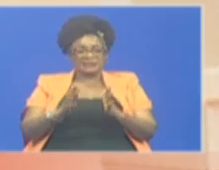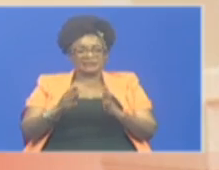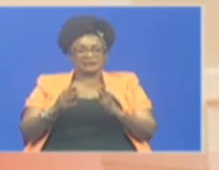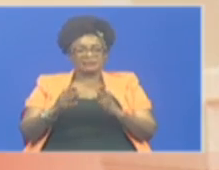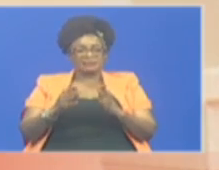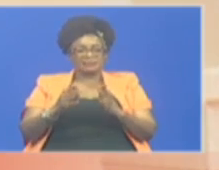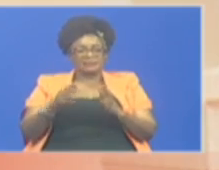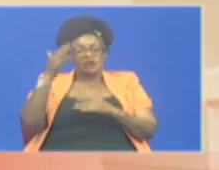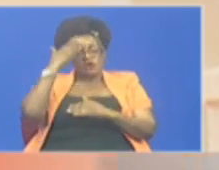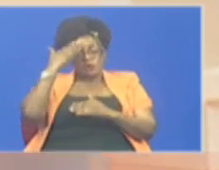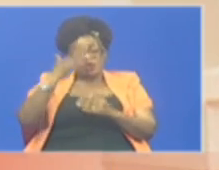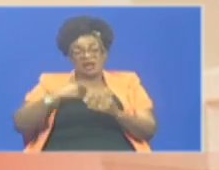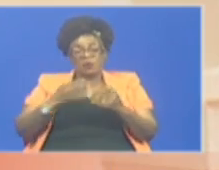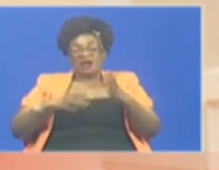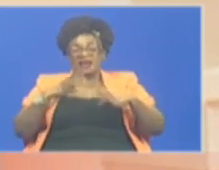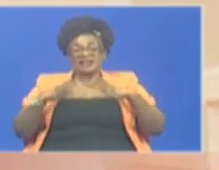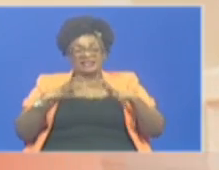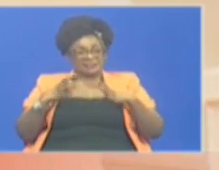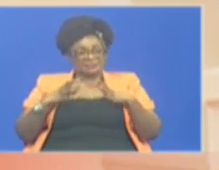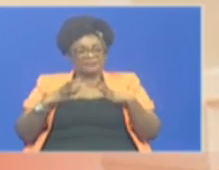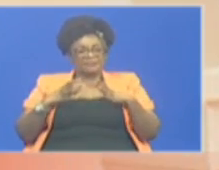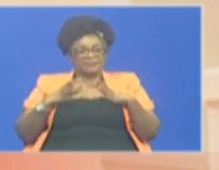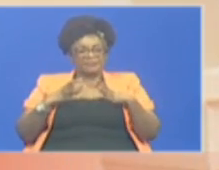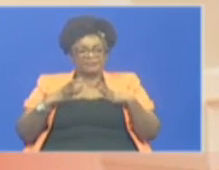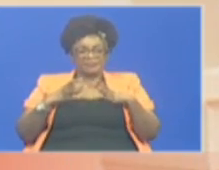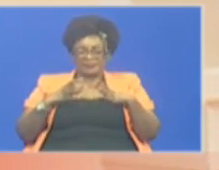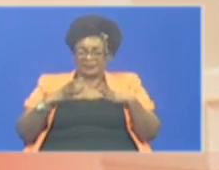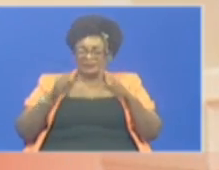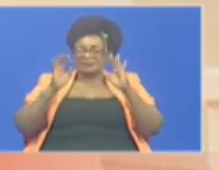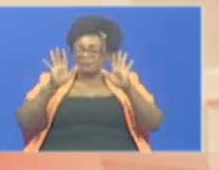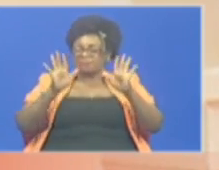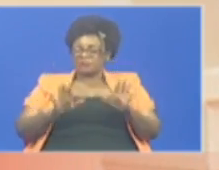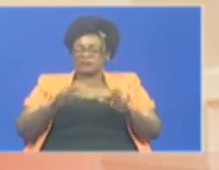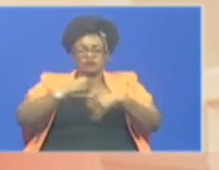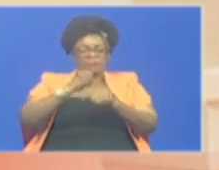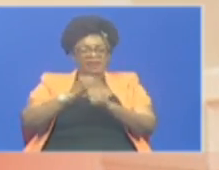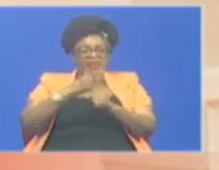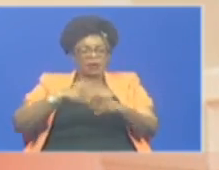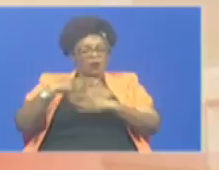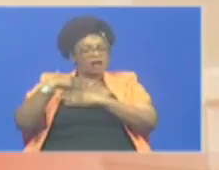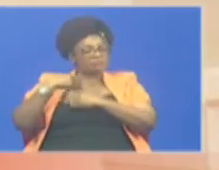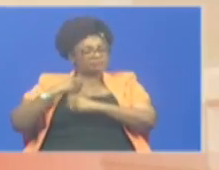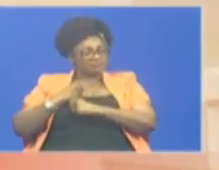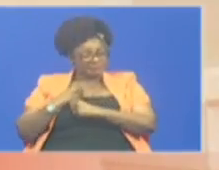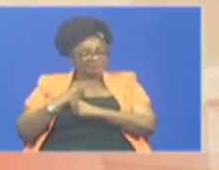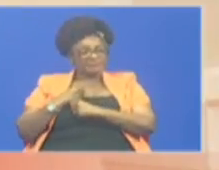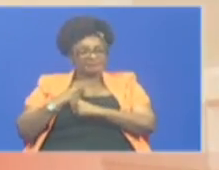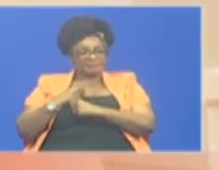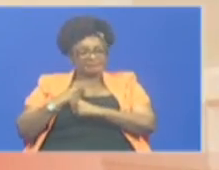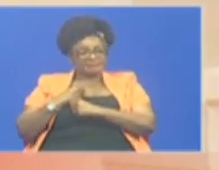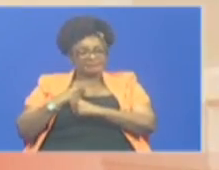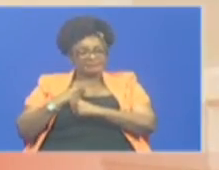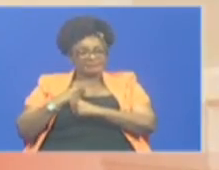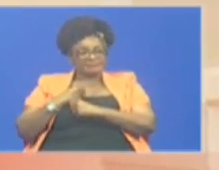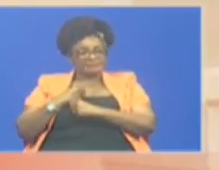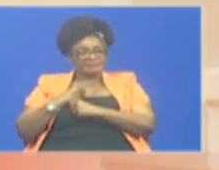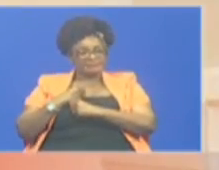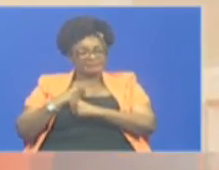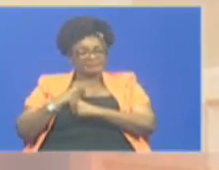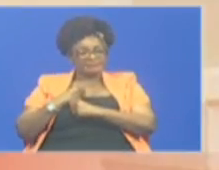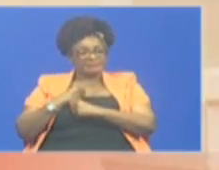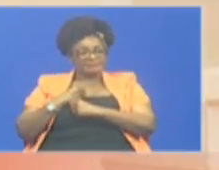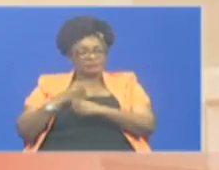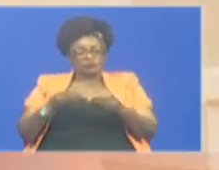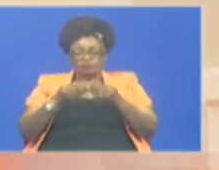Knowing our character is so key to building our confidence that we have in us to solve